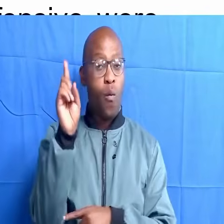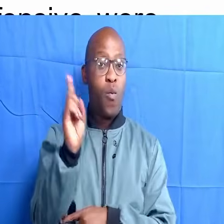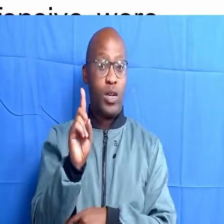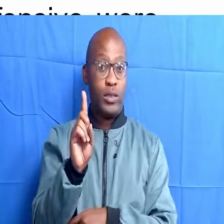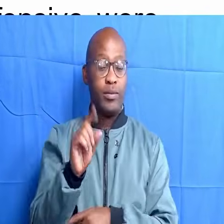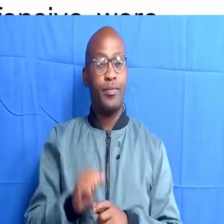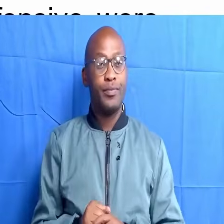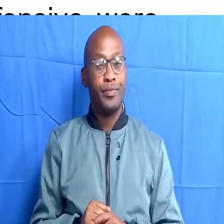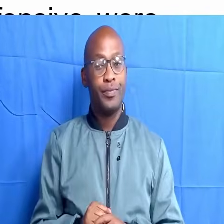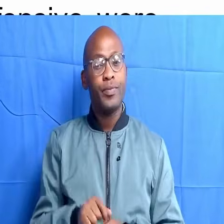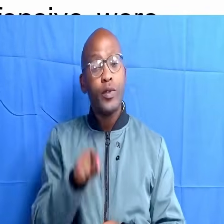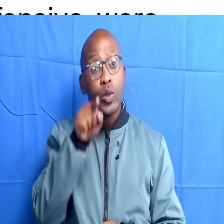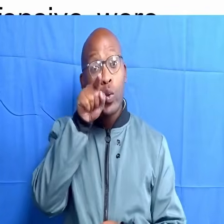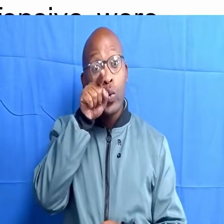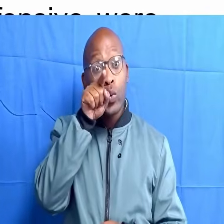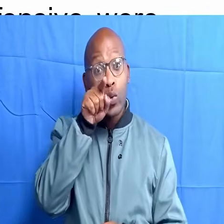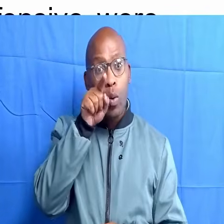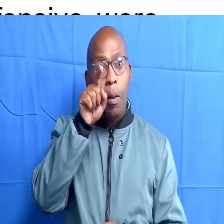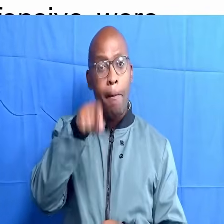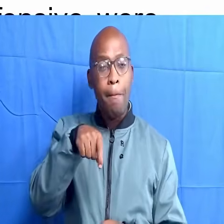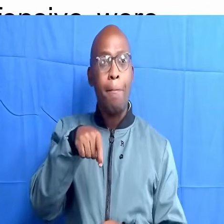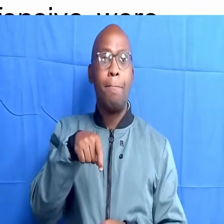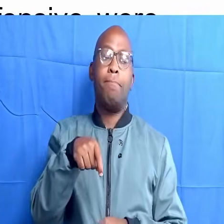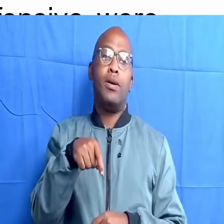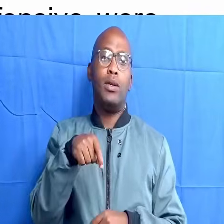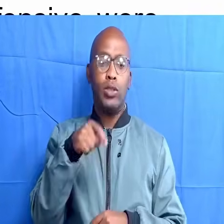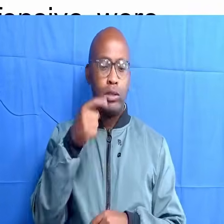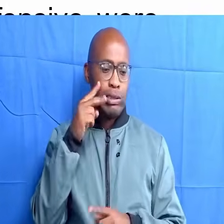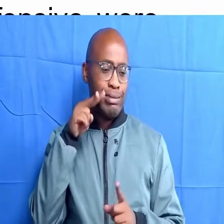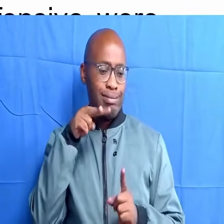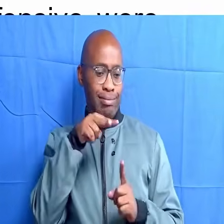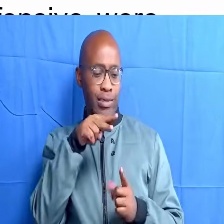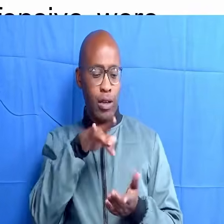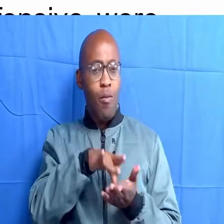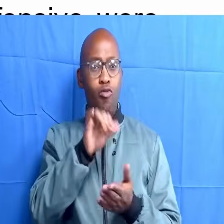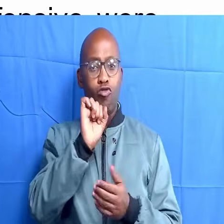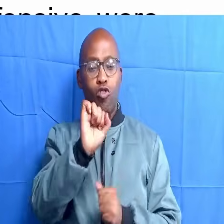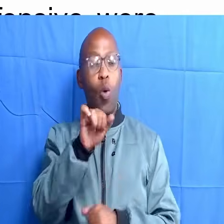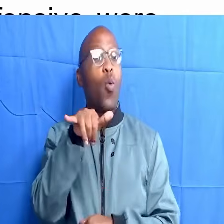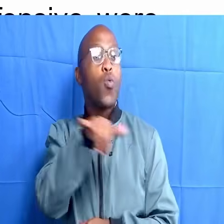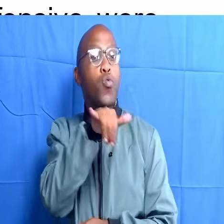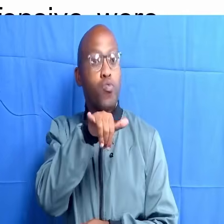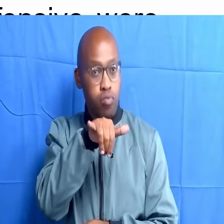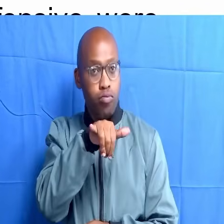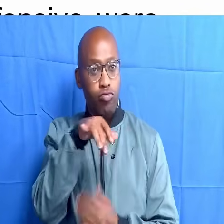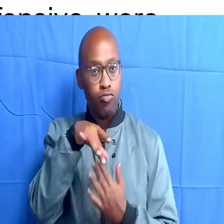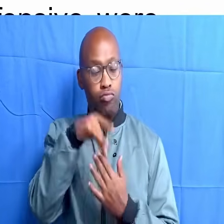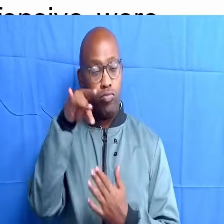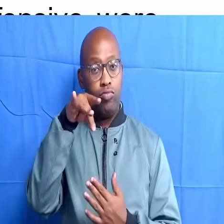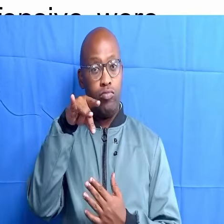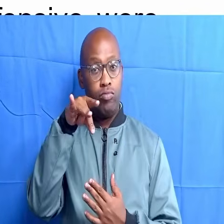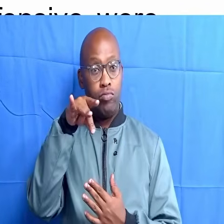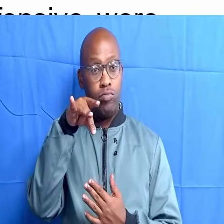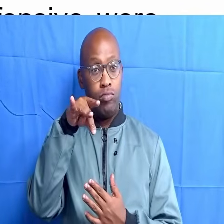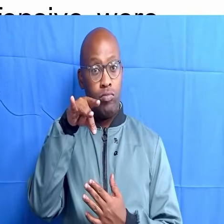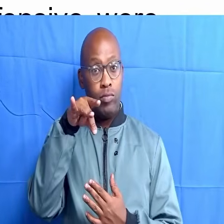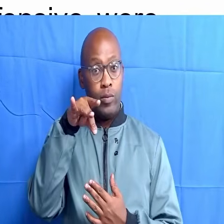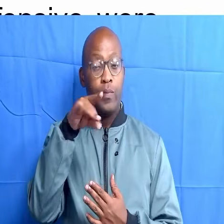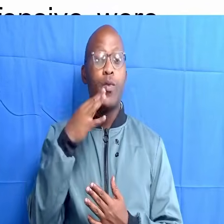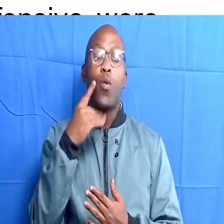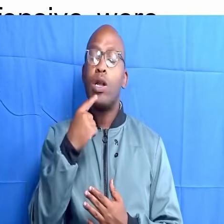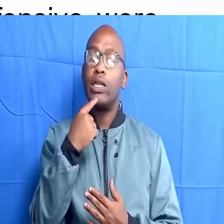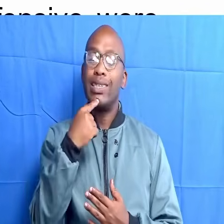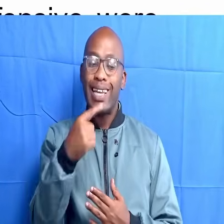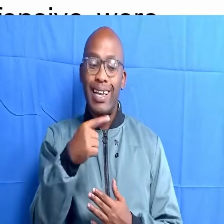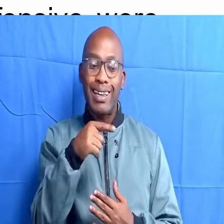are supposed to be taking a stance. As you can see there, to a great extent is what